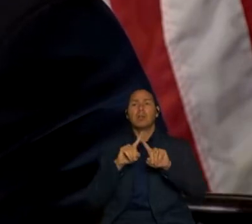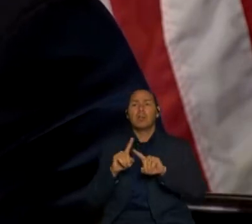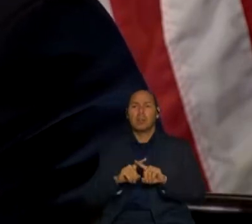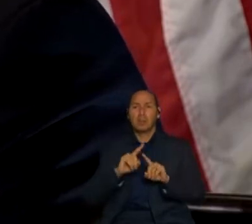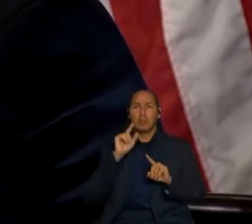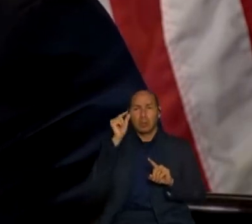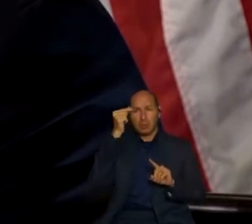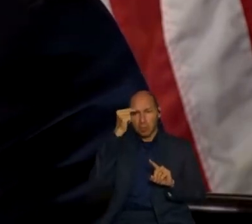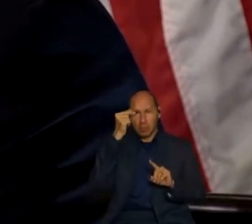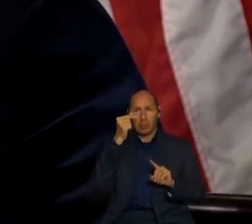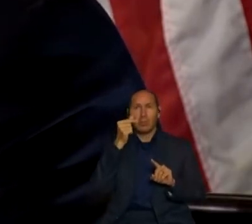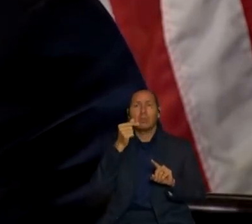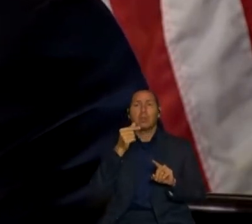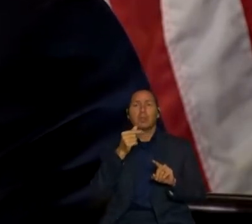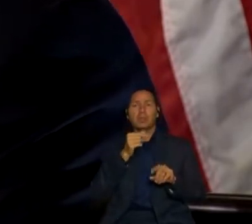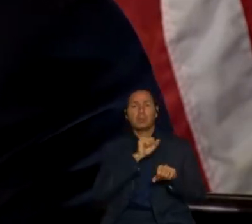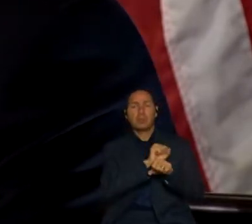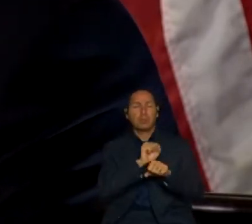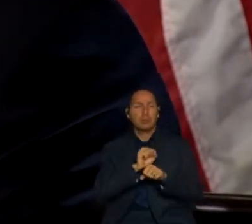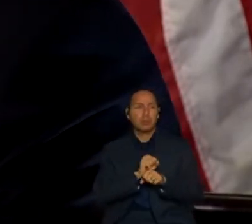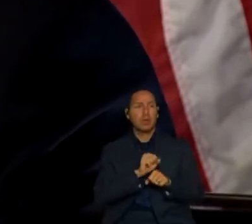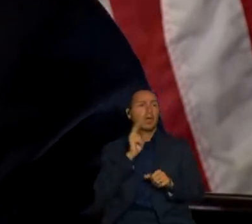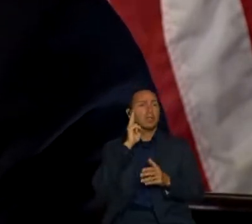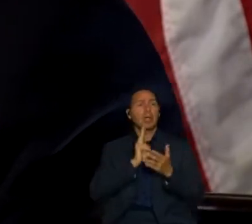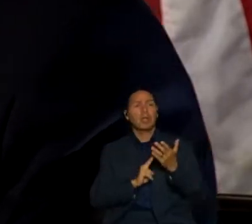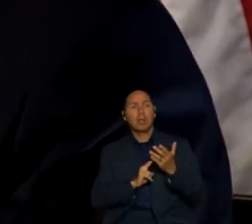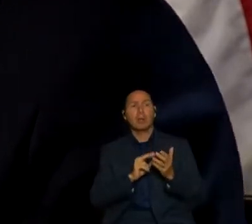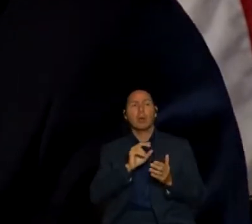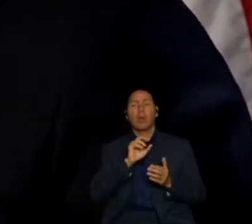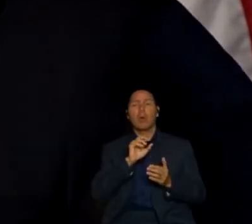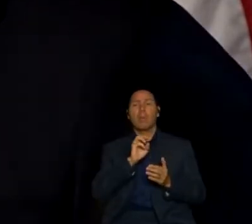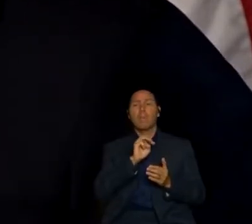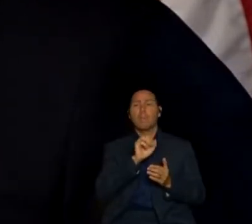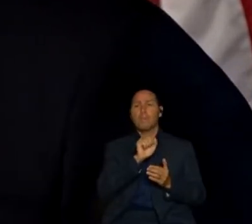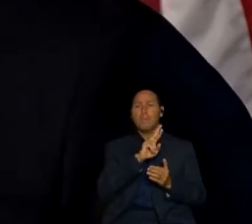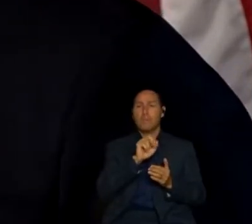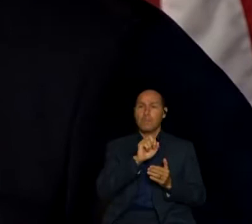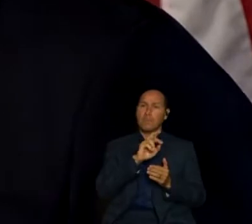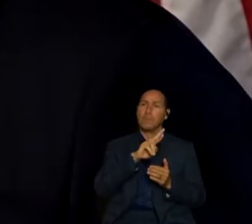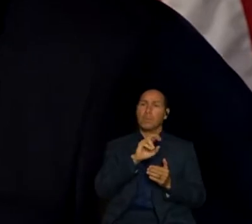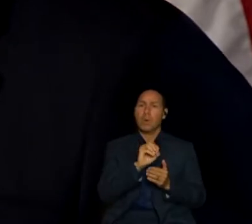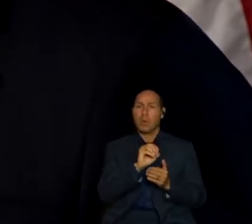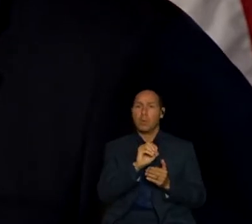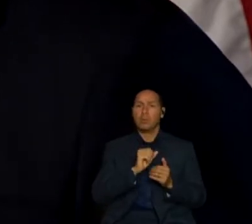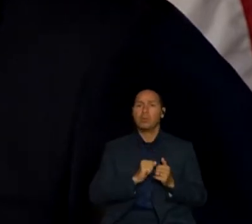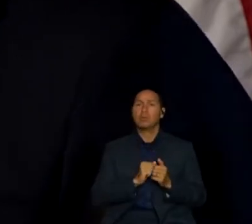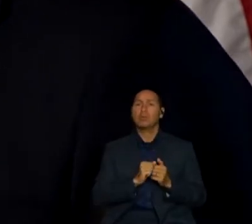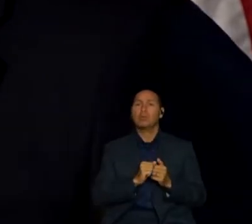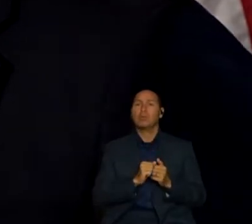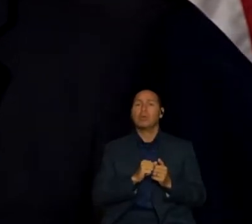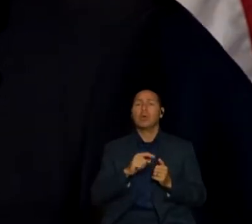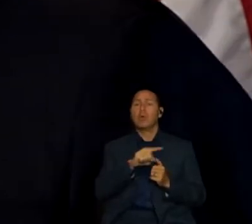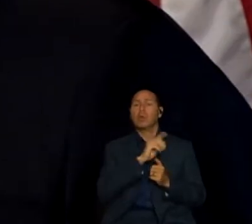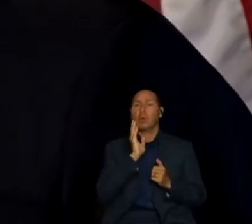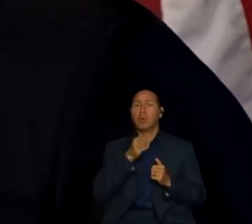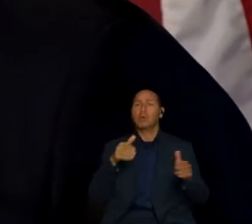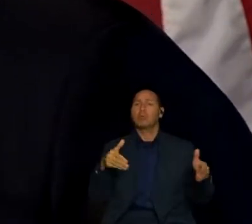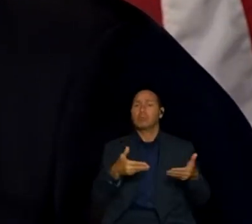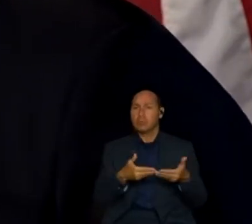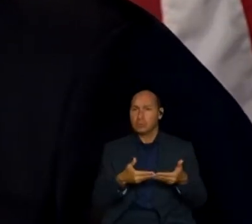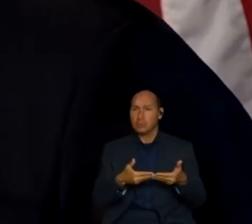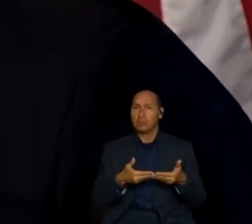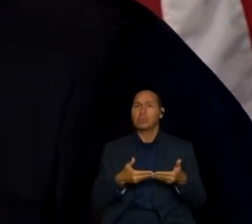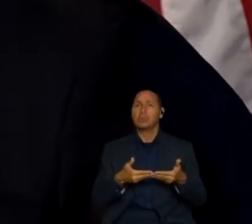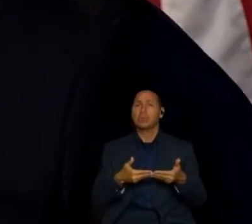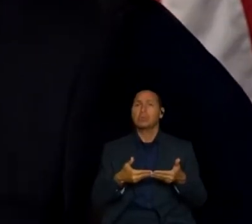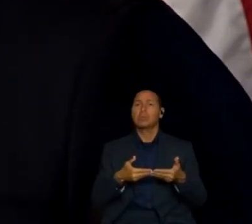saw Secretary of State Omar Marrero. There he is. And we have a number of public officials we'll be introducing as they